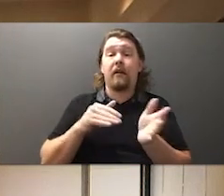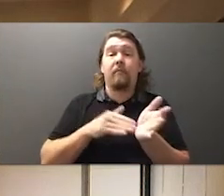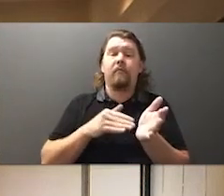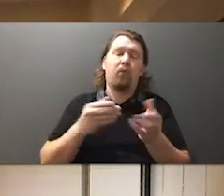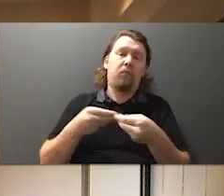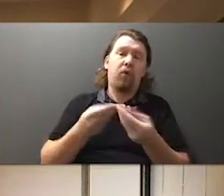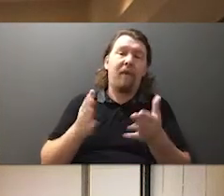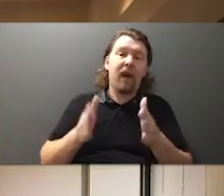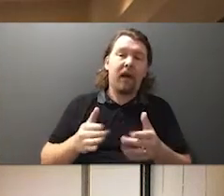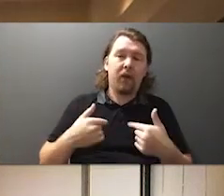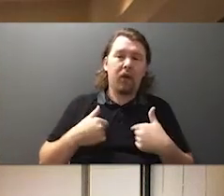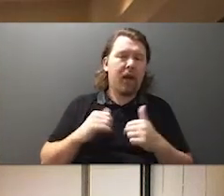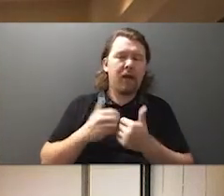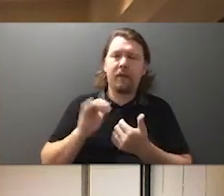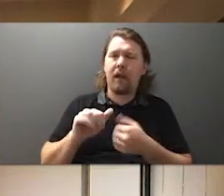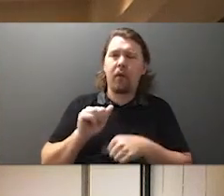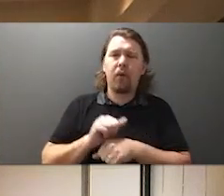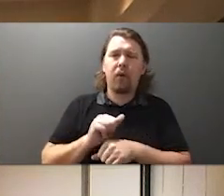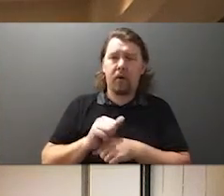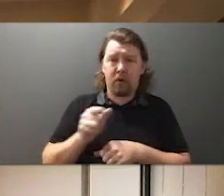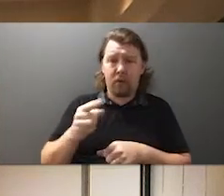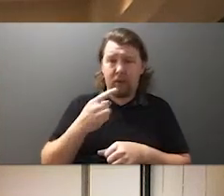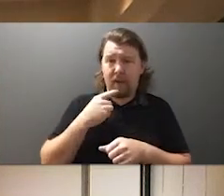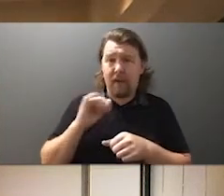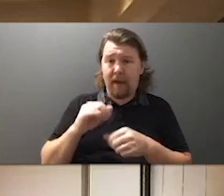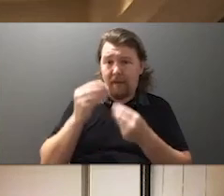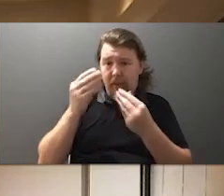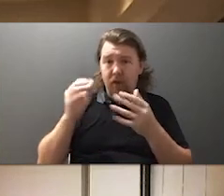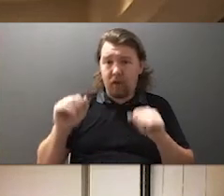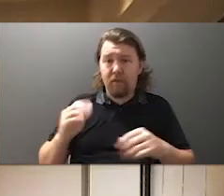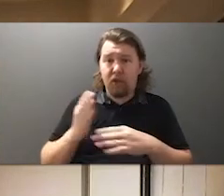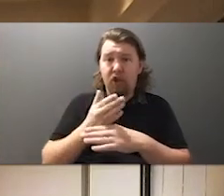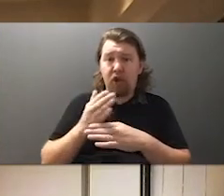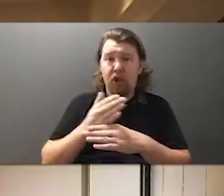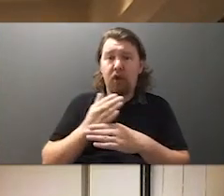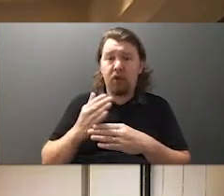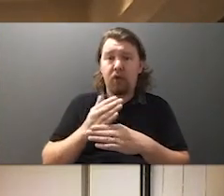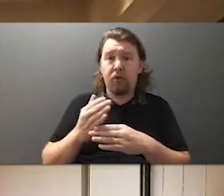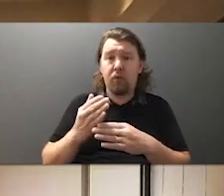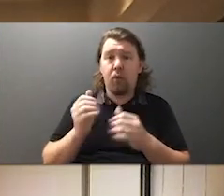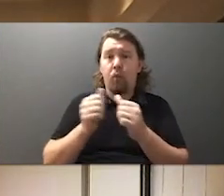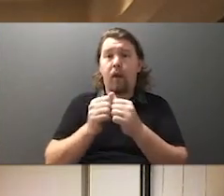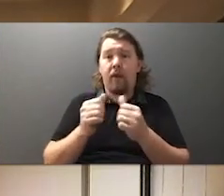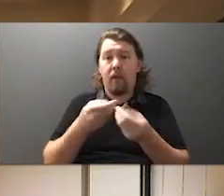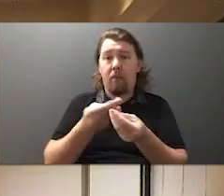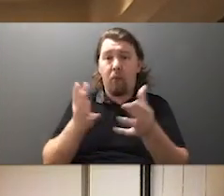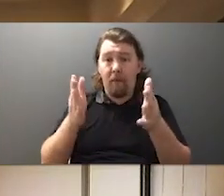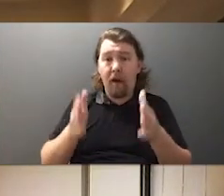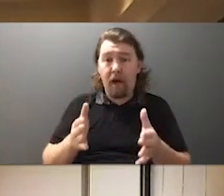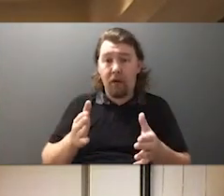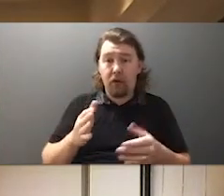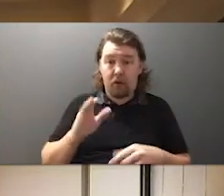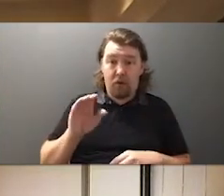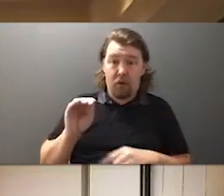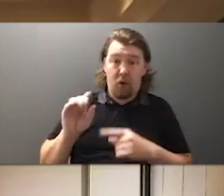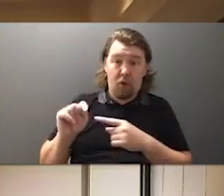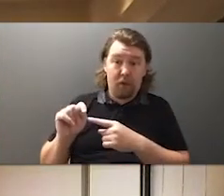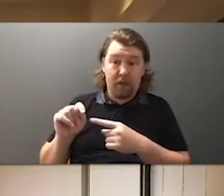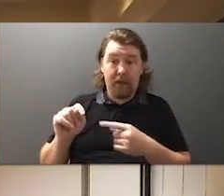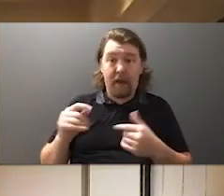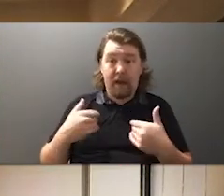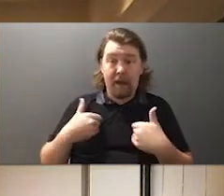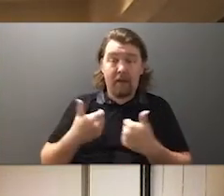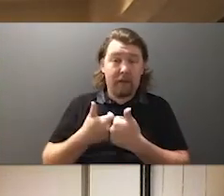you're saying that information, that data can be shared to the providers on your list. Right. So does